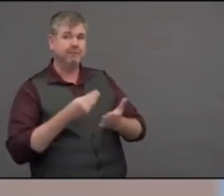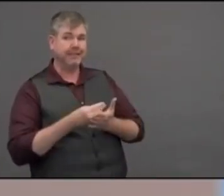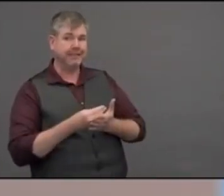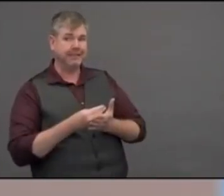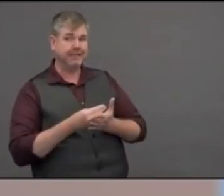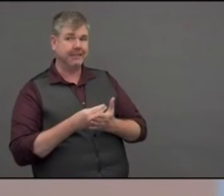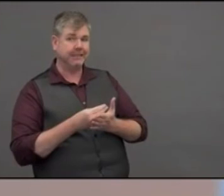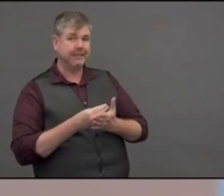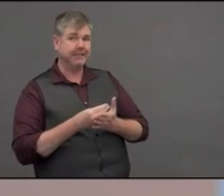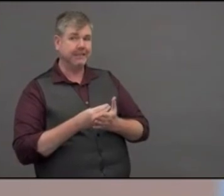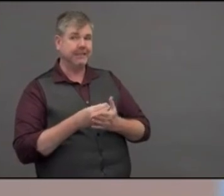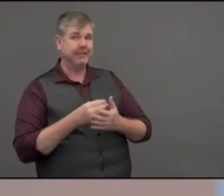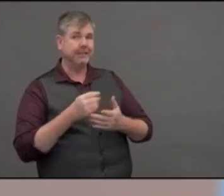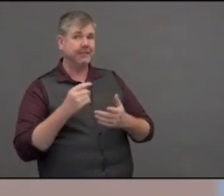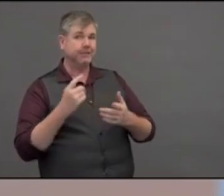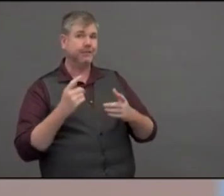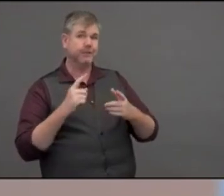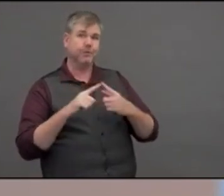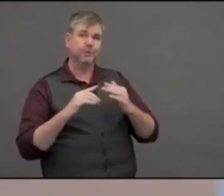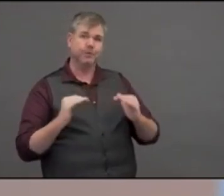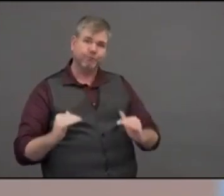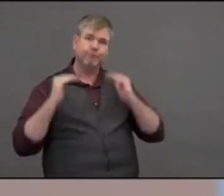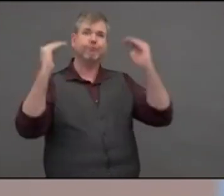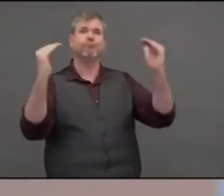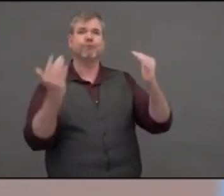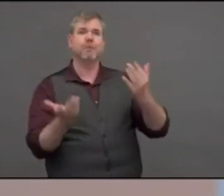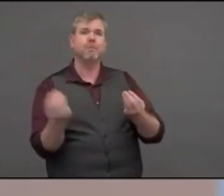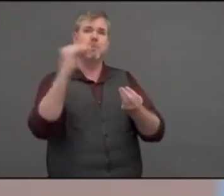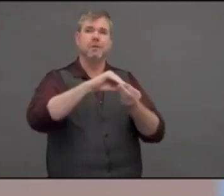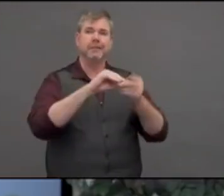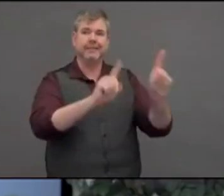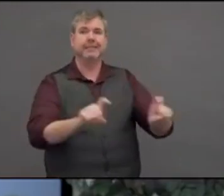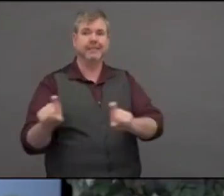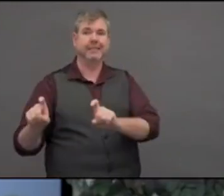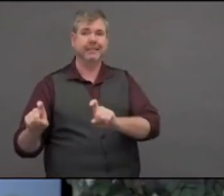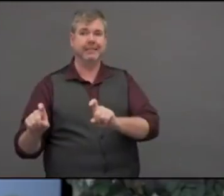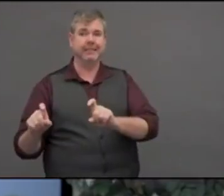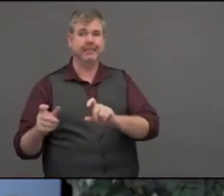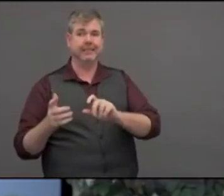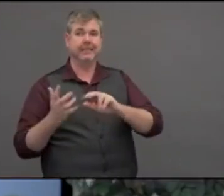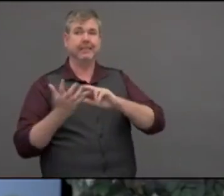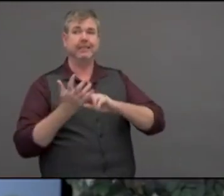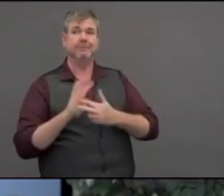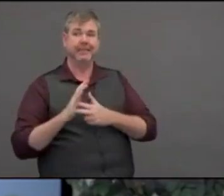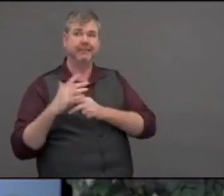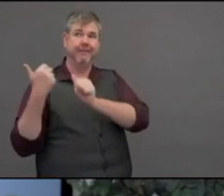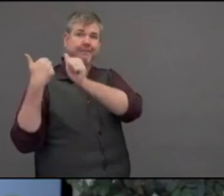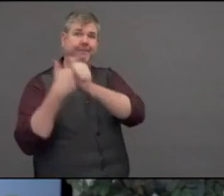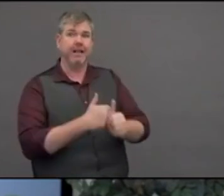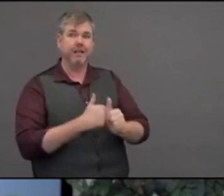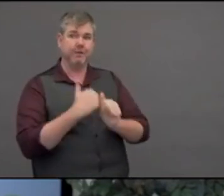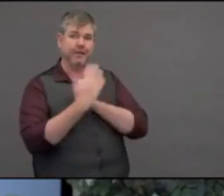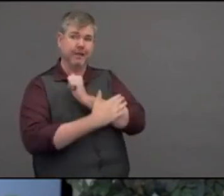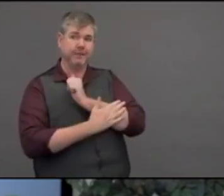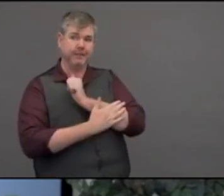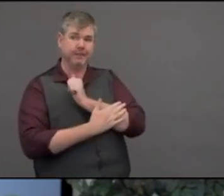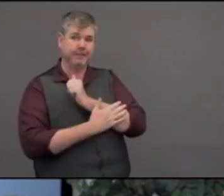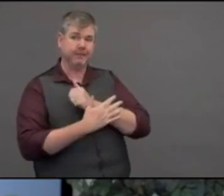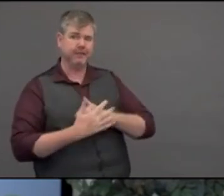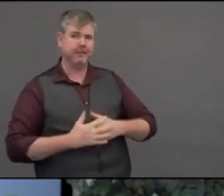of testing that is needed, that they can actually do it the way the county has. I think that's true. I would add,